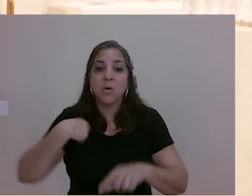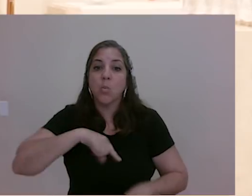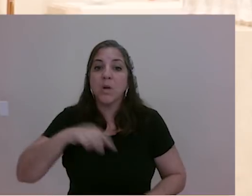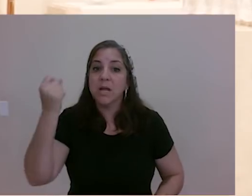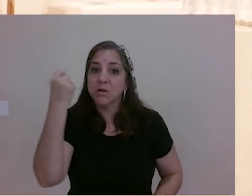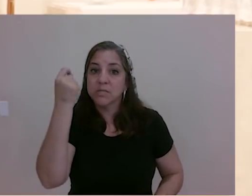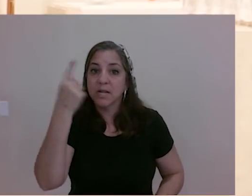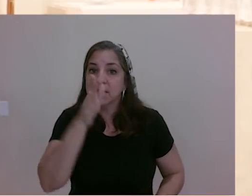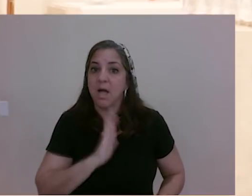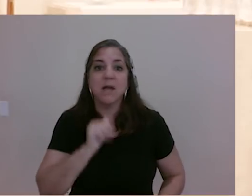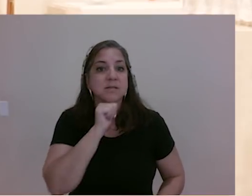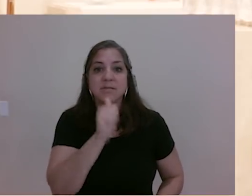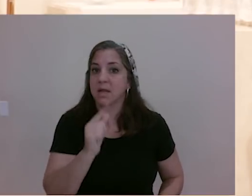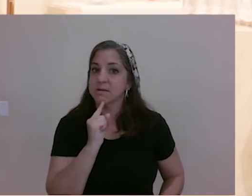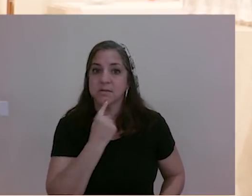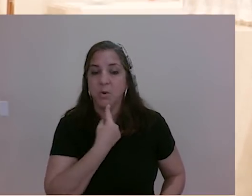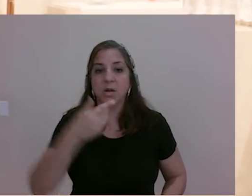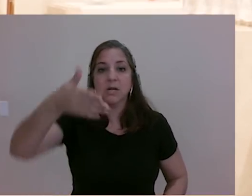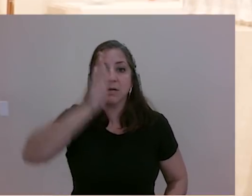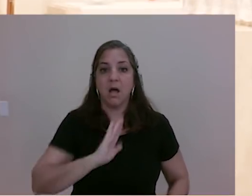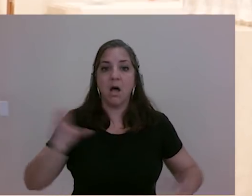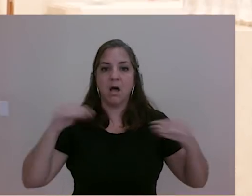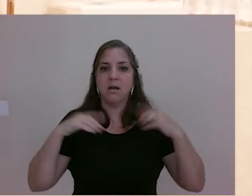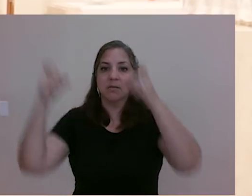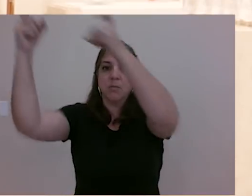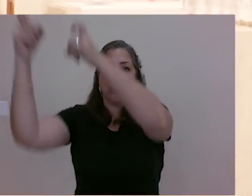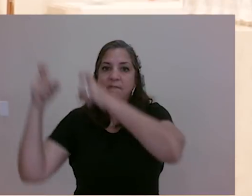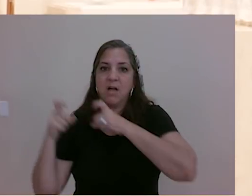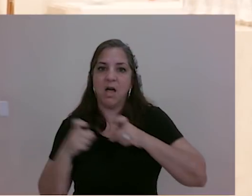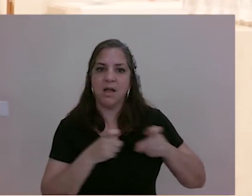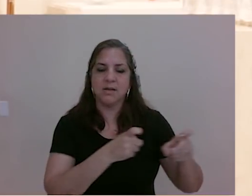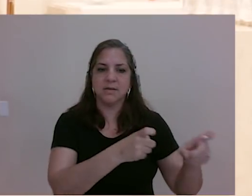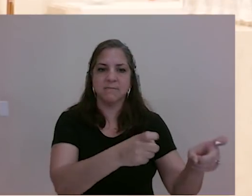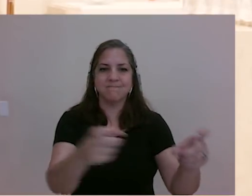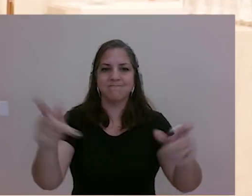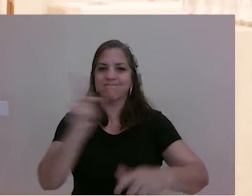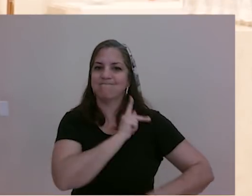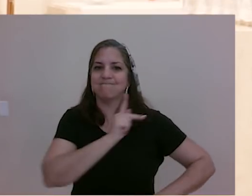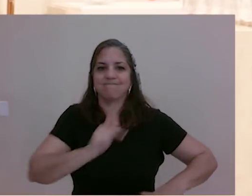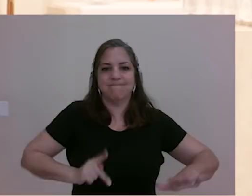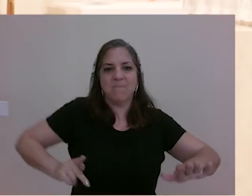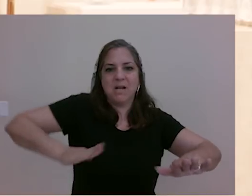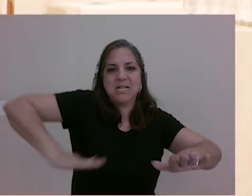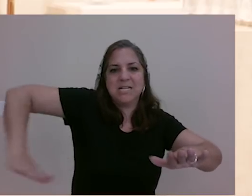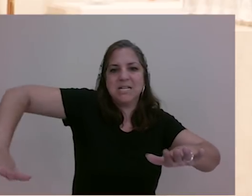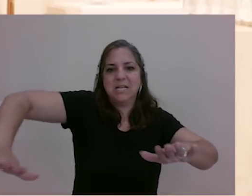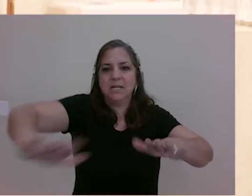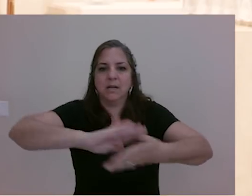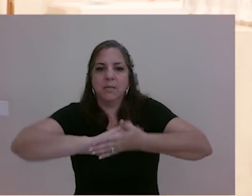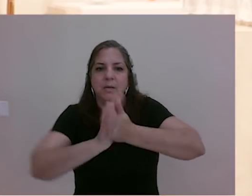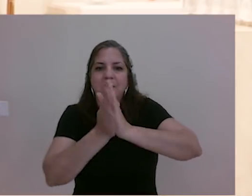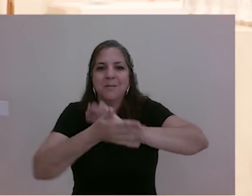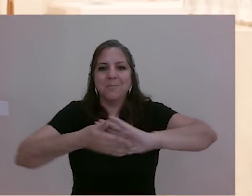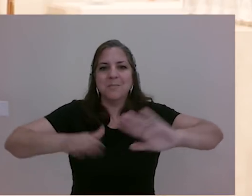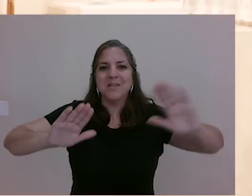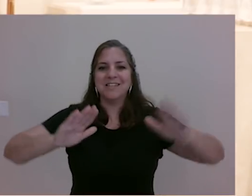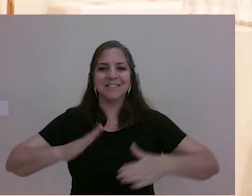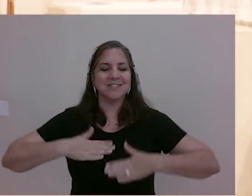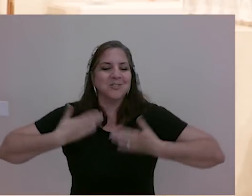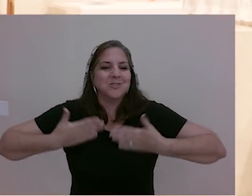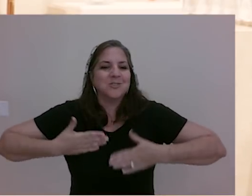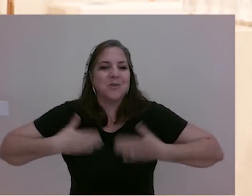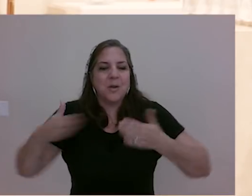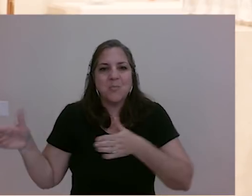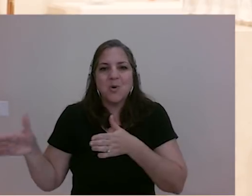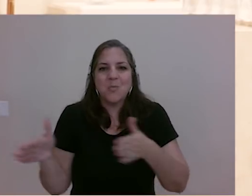disappoint, how God has provided a kingdom of peace, of joy. He's prepared